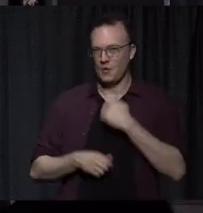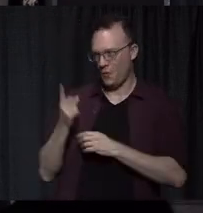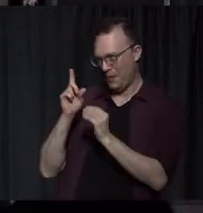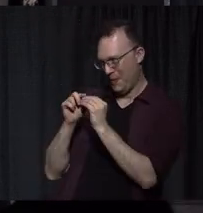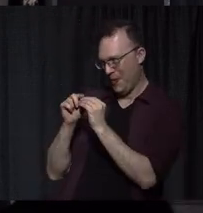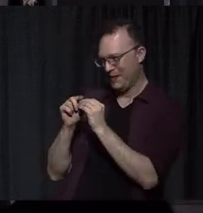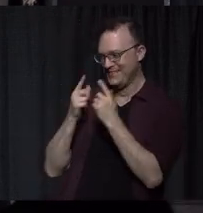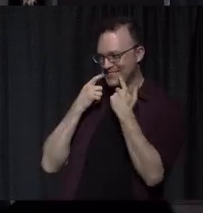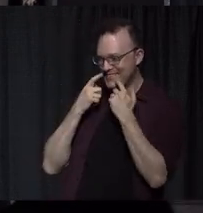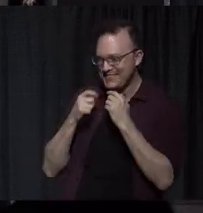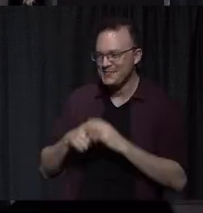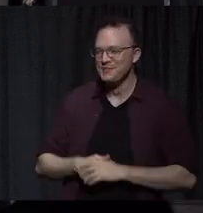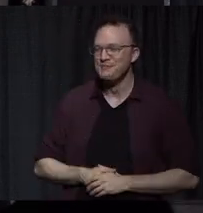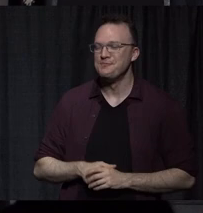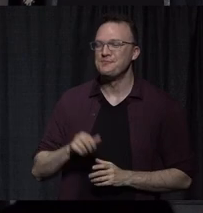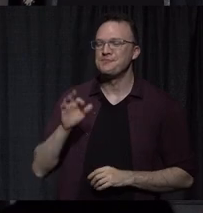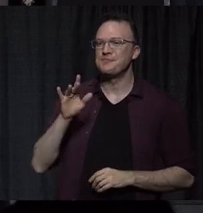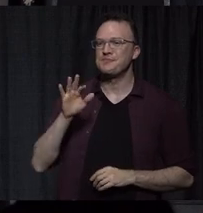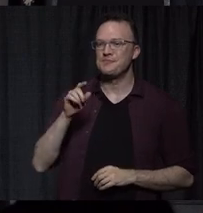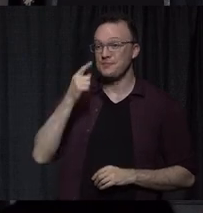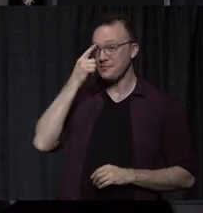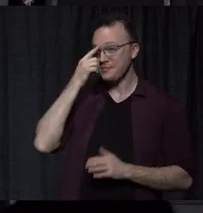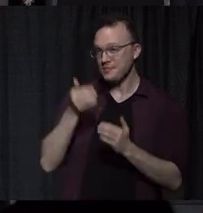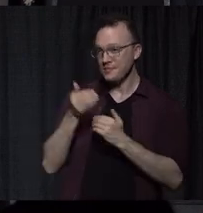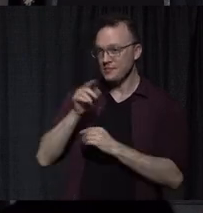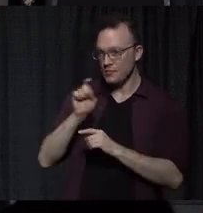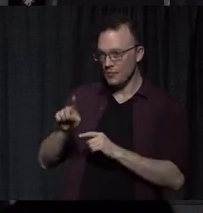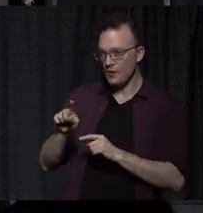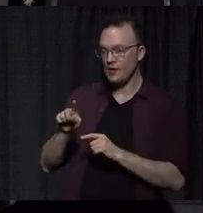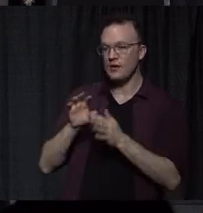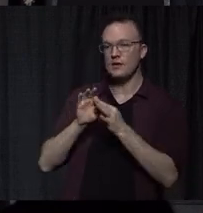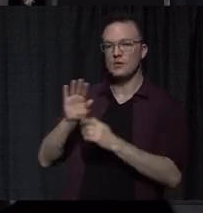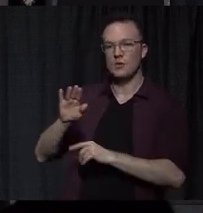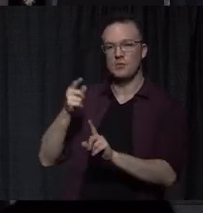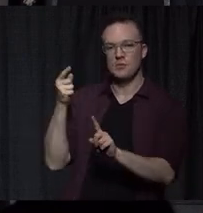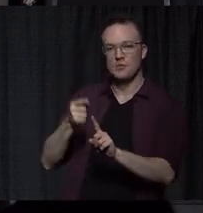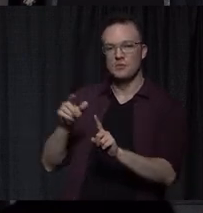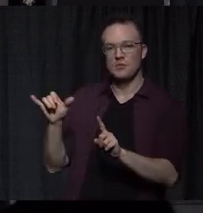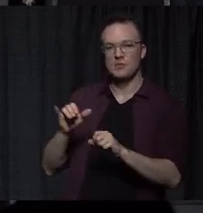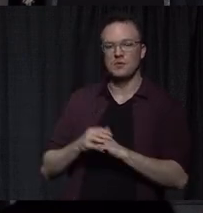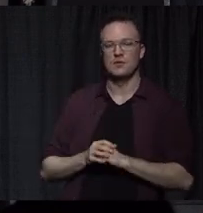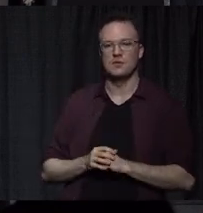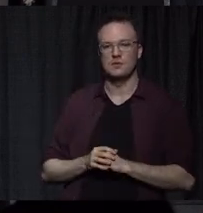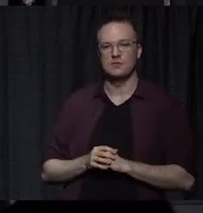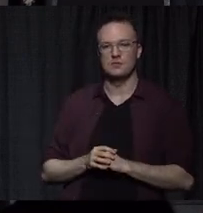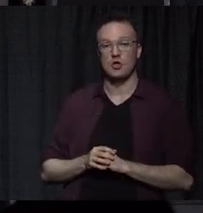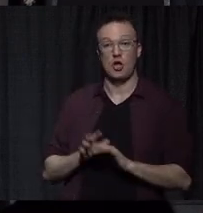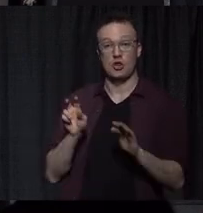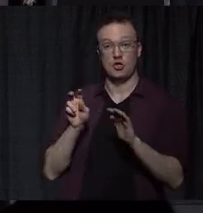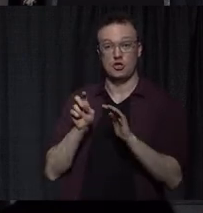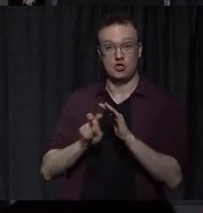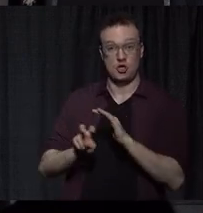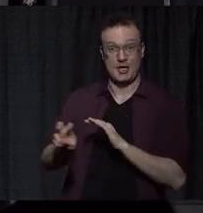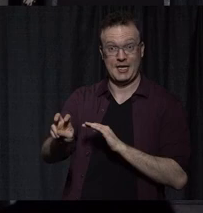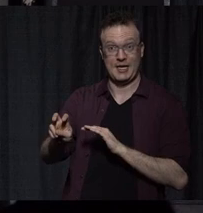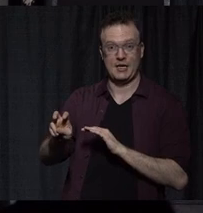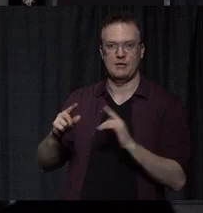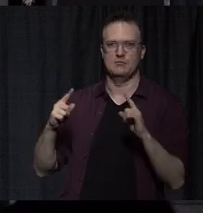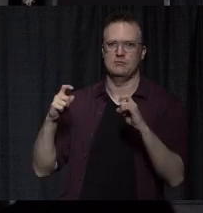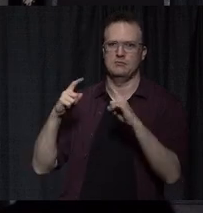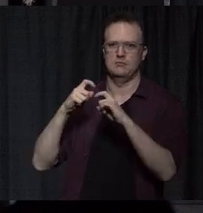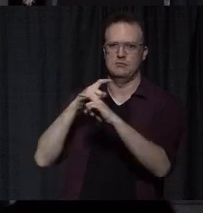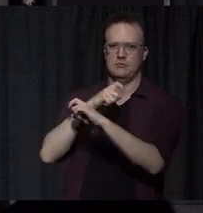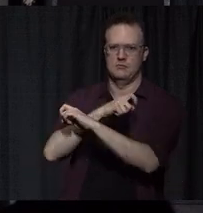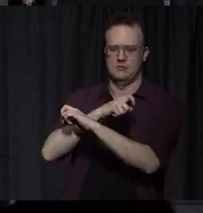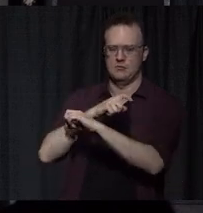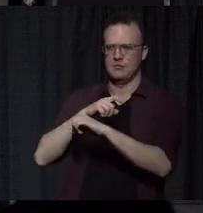more. I think my next question, and to your point, the complexity in the journey. So I kind of wanted to gauge and to